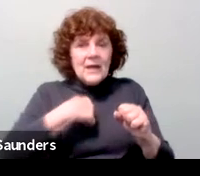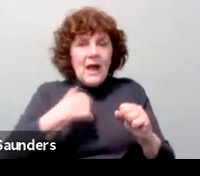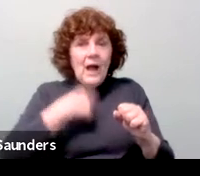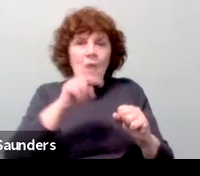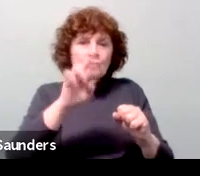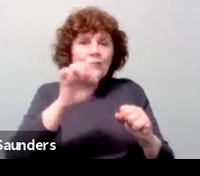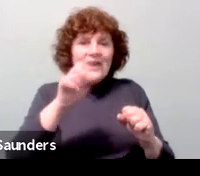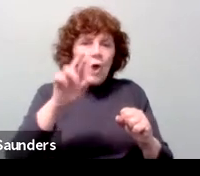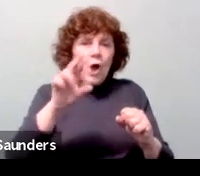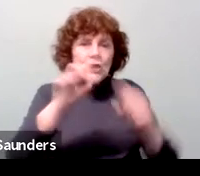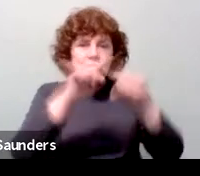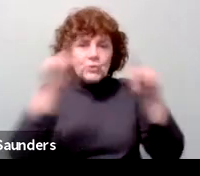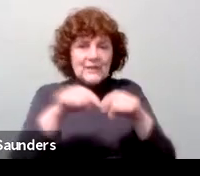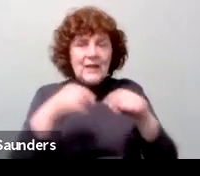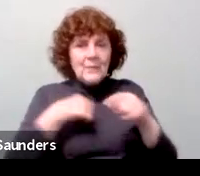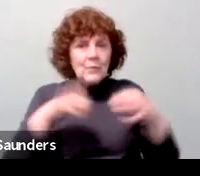That's great advice.